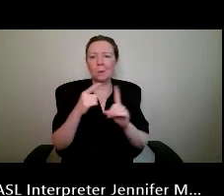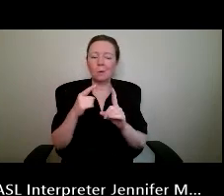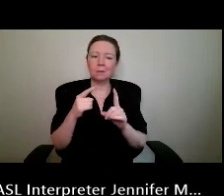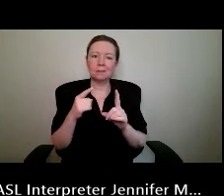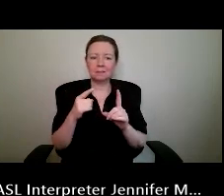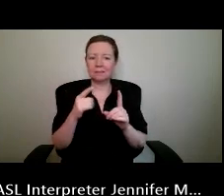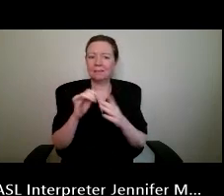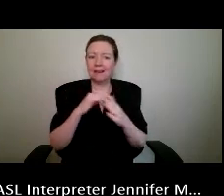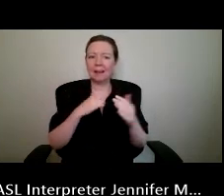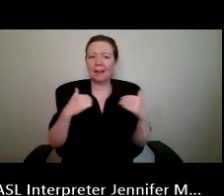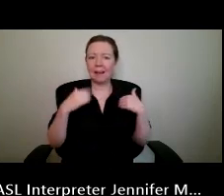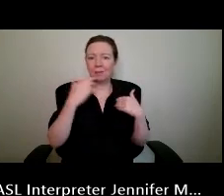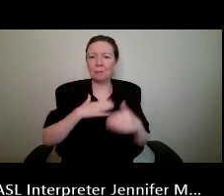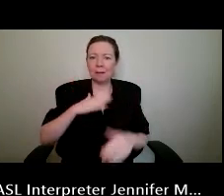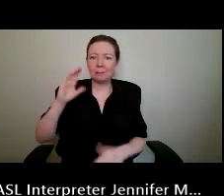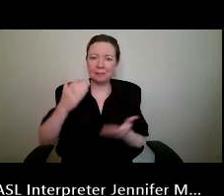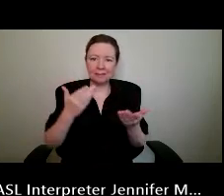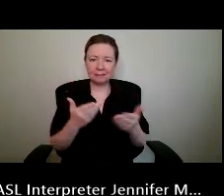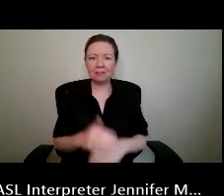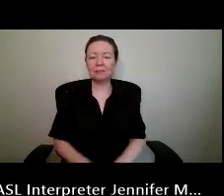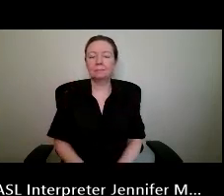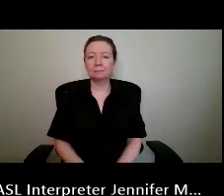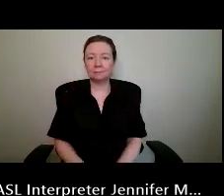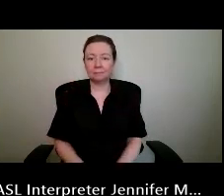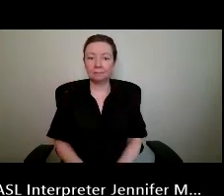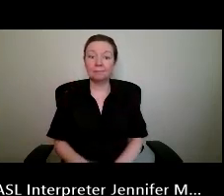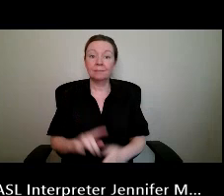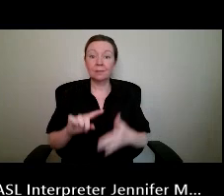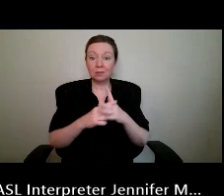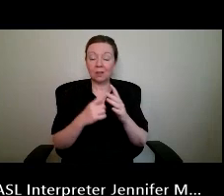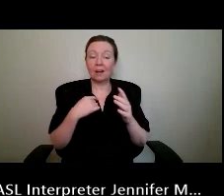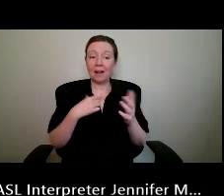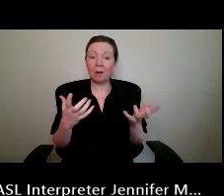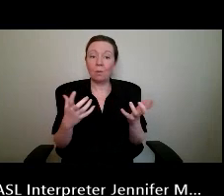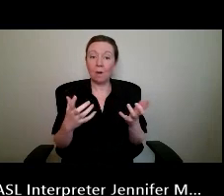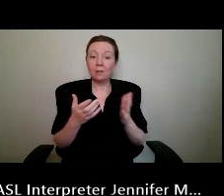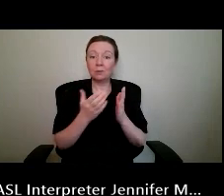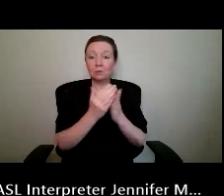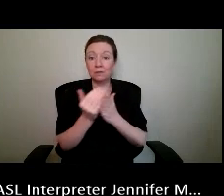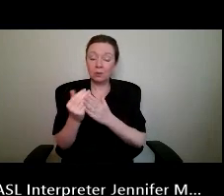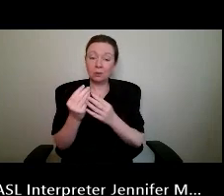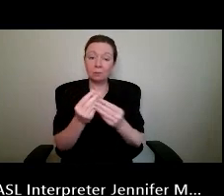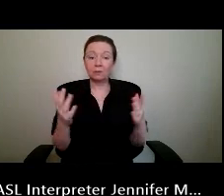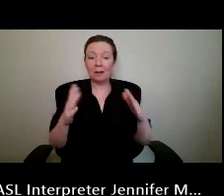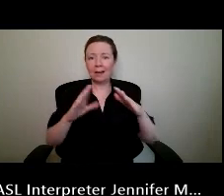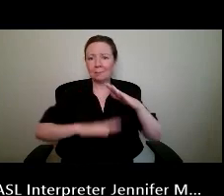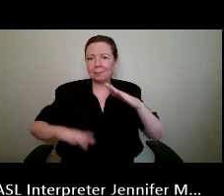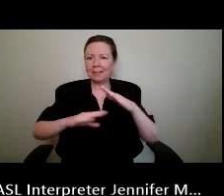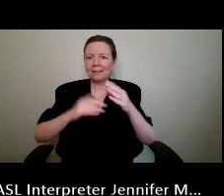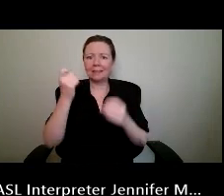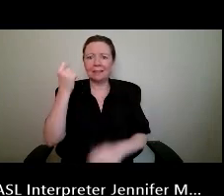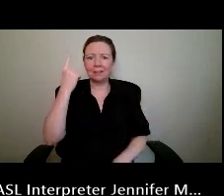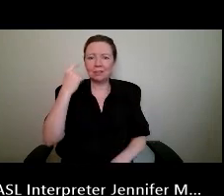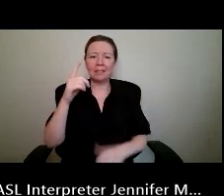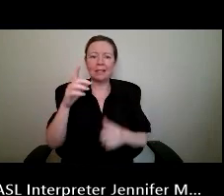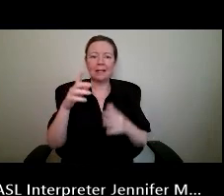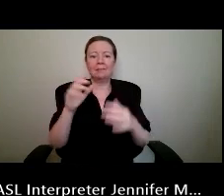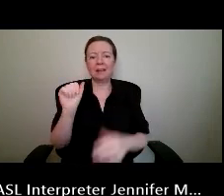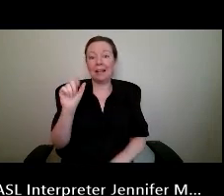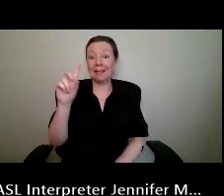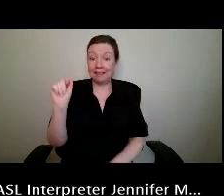I have for my presentation today. So starting off, I do want to just review and provide a basic understanding of the Americans with